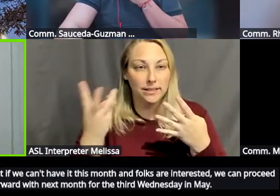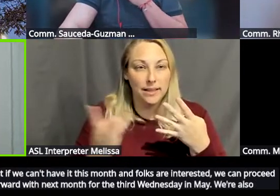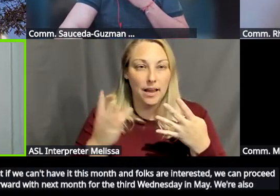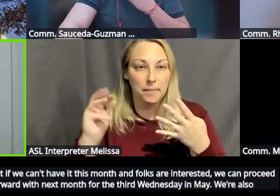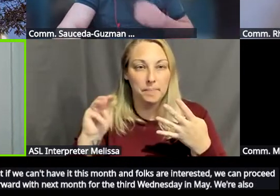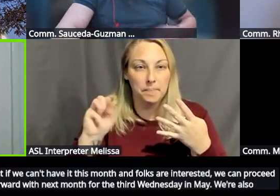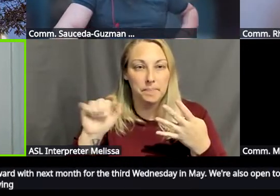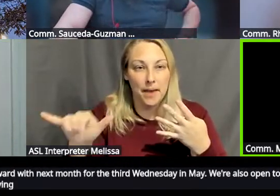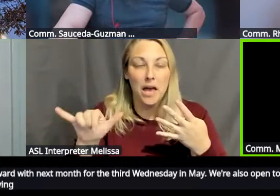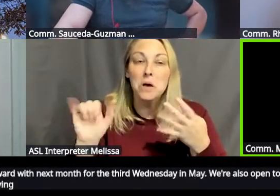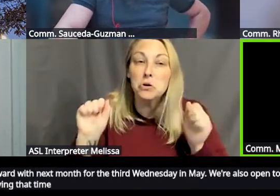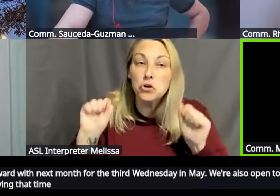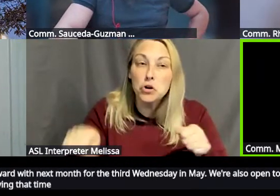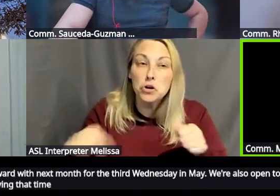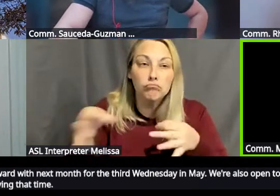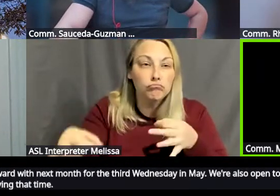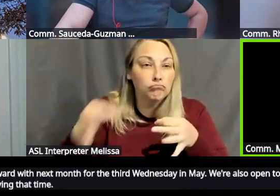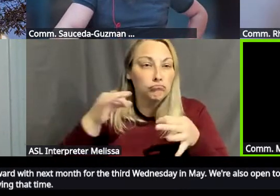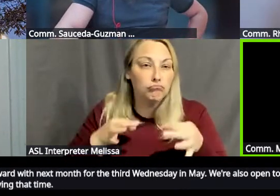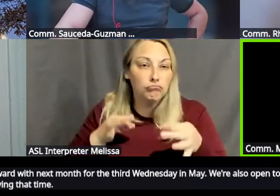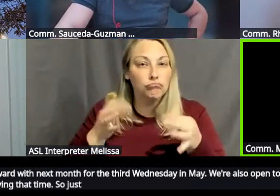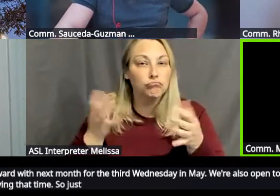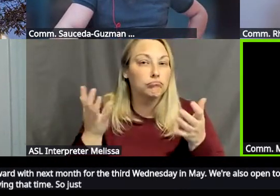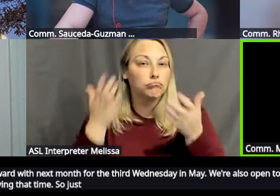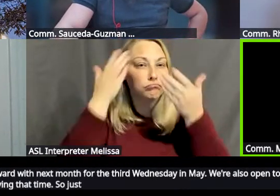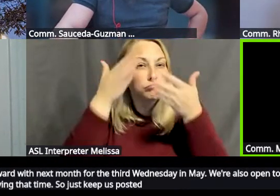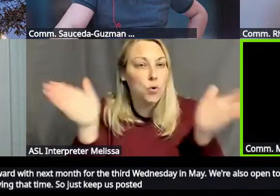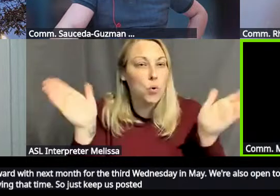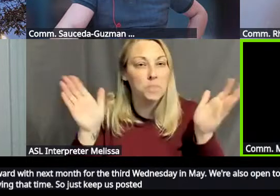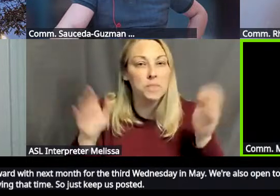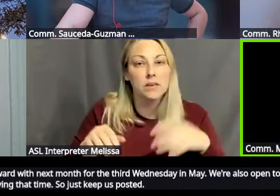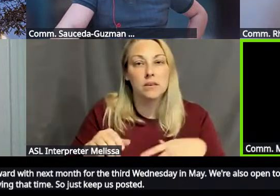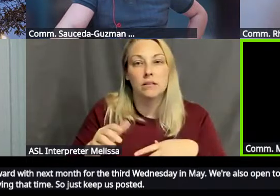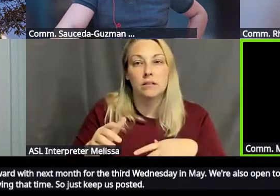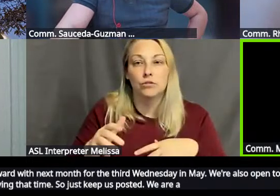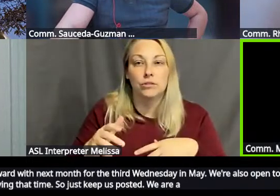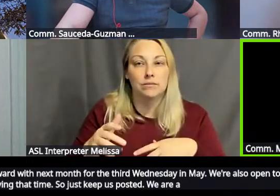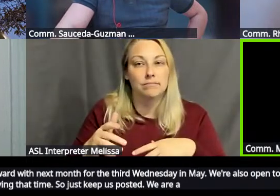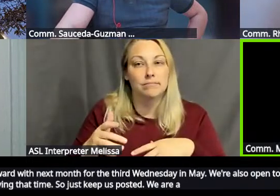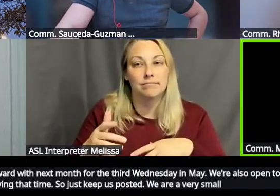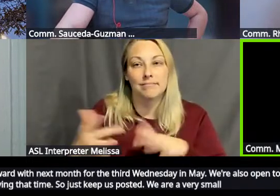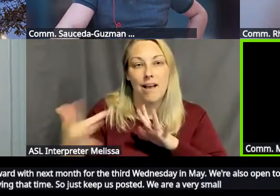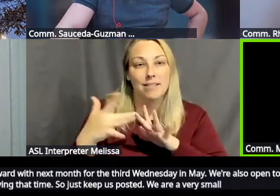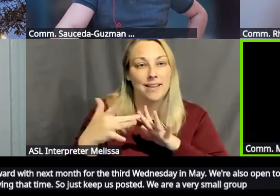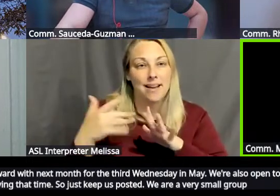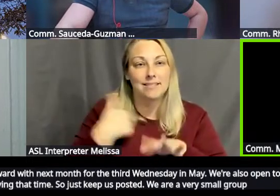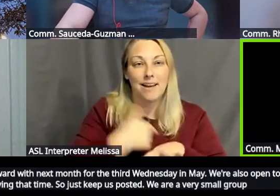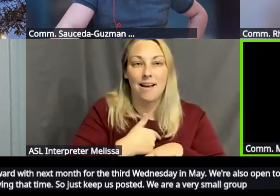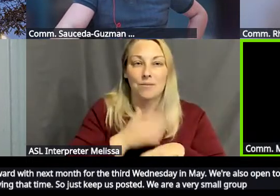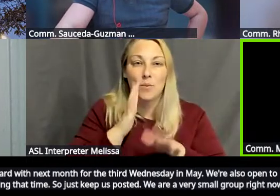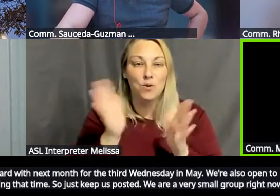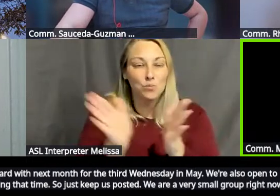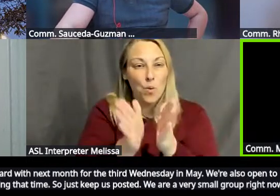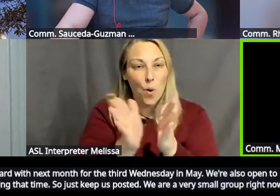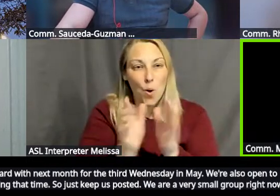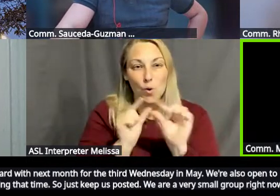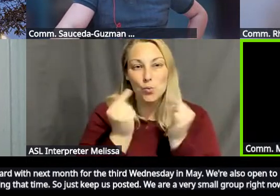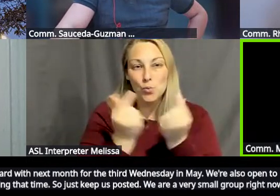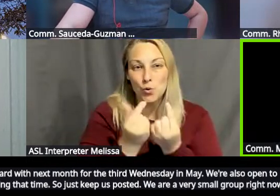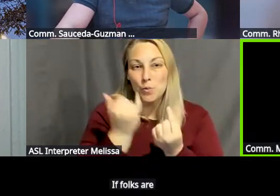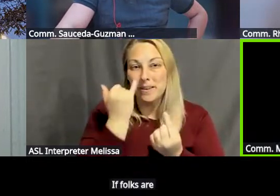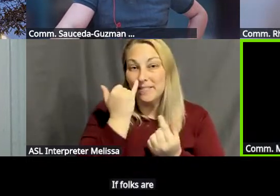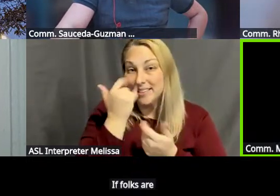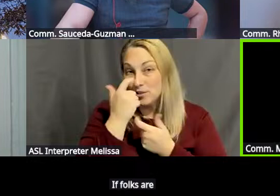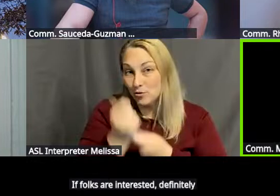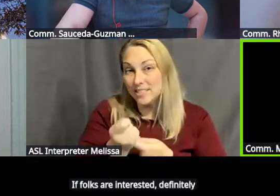that time. So just keep us posted. We are a very small group right now. So if folks are interested, definitely